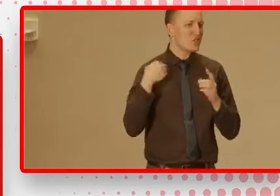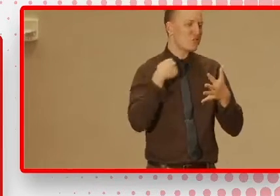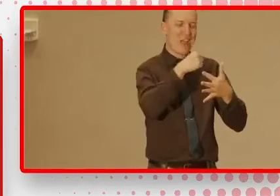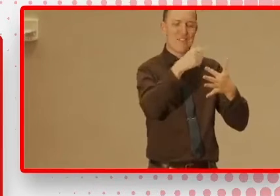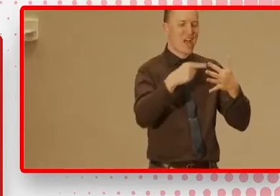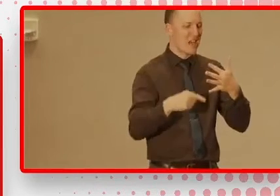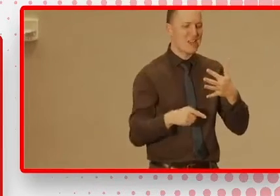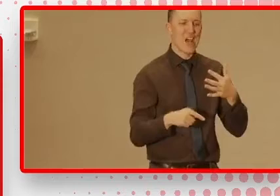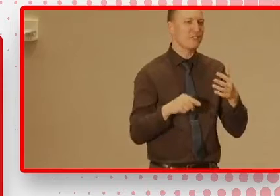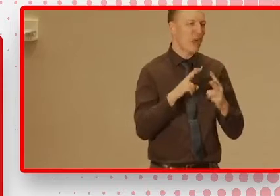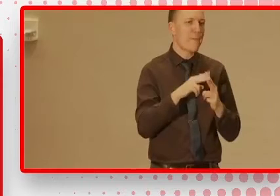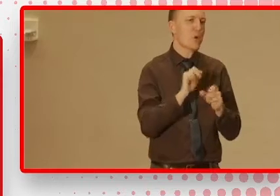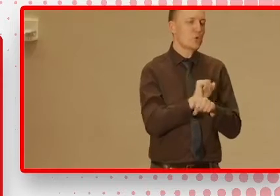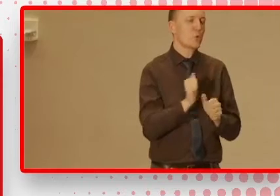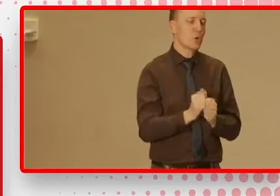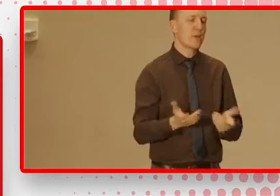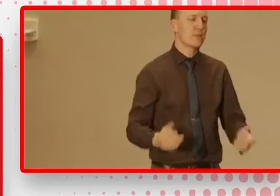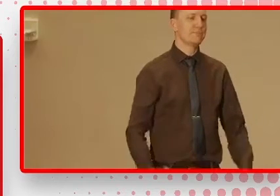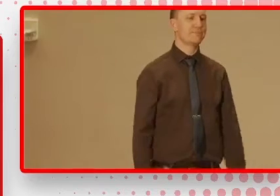with.